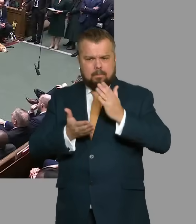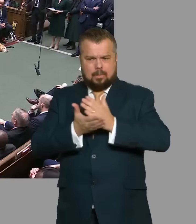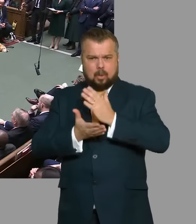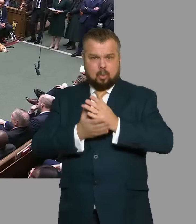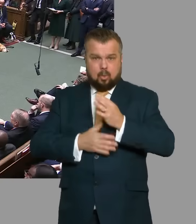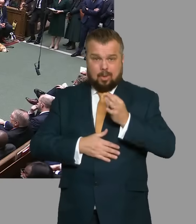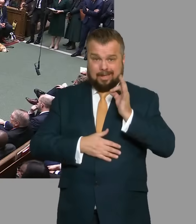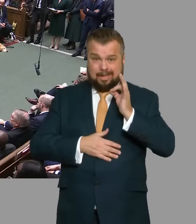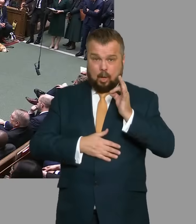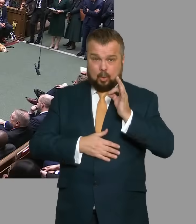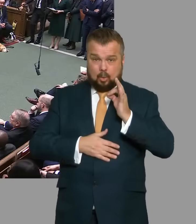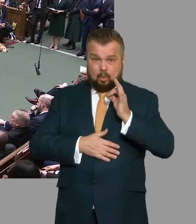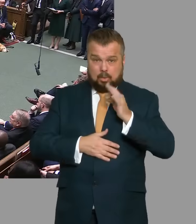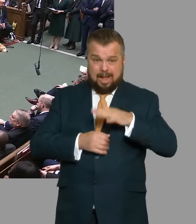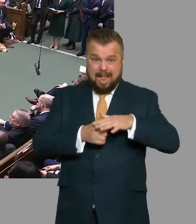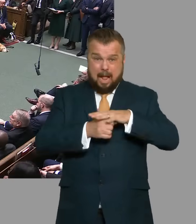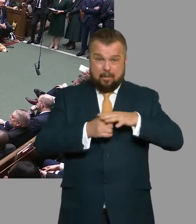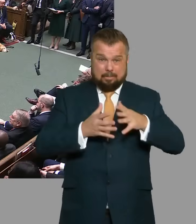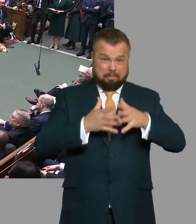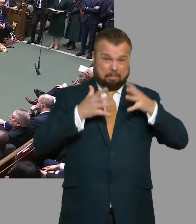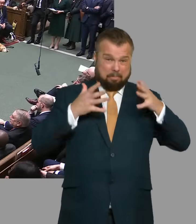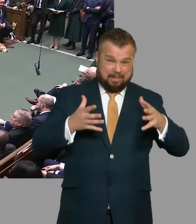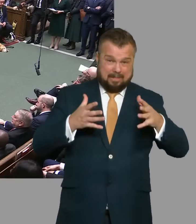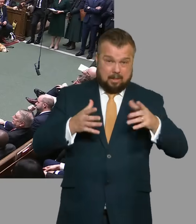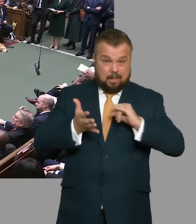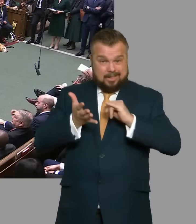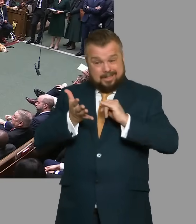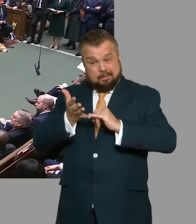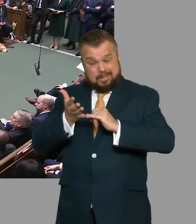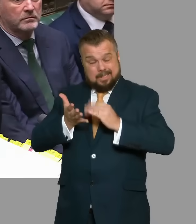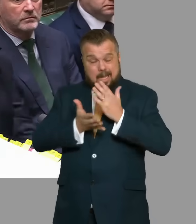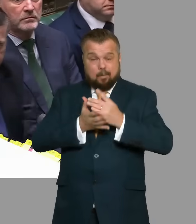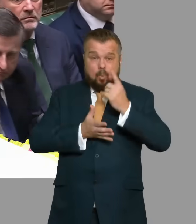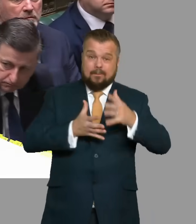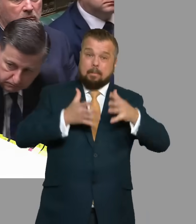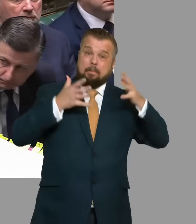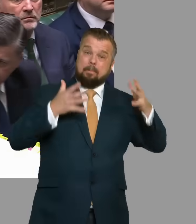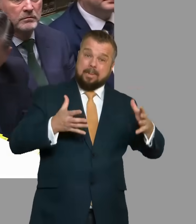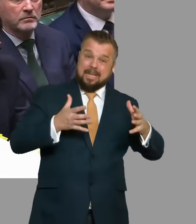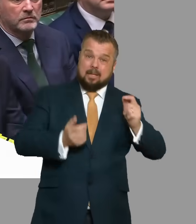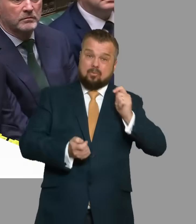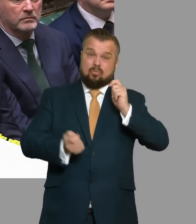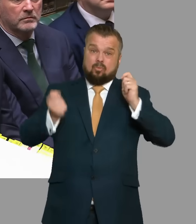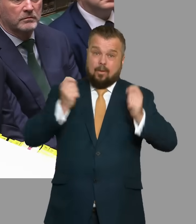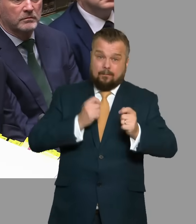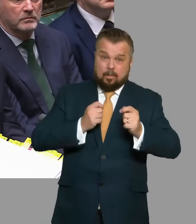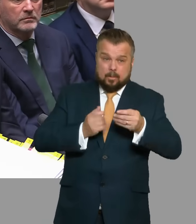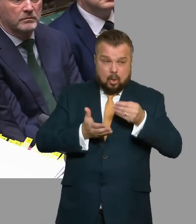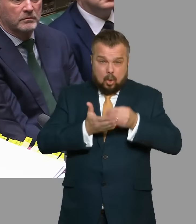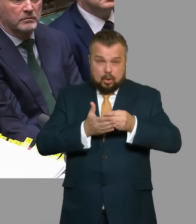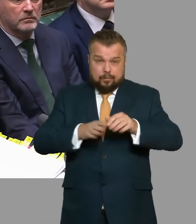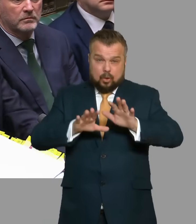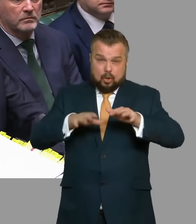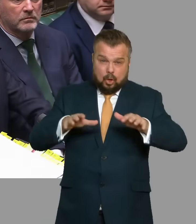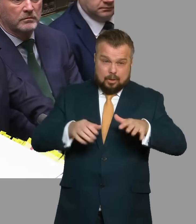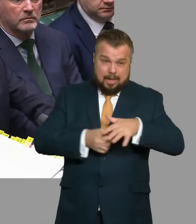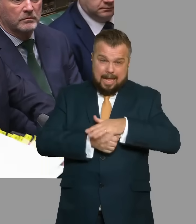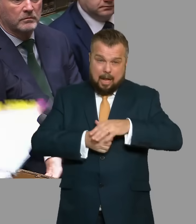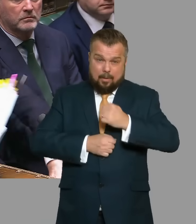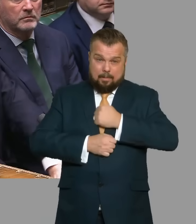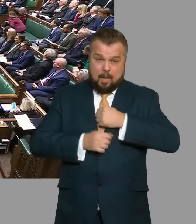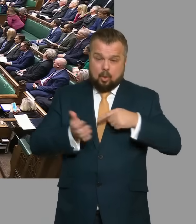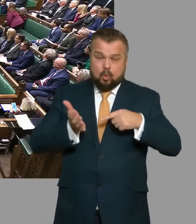result? Prime Minister. Well, we do understand the challenges in rural communities, and we'll look at that as part of the work we're doing on